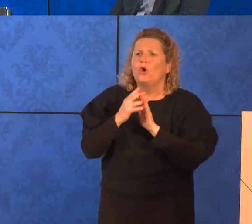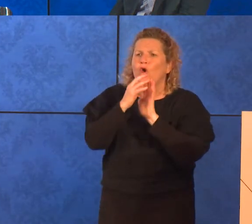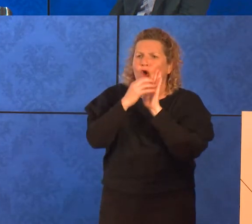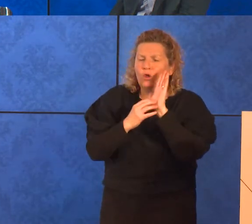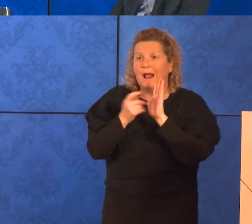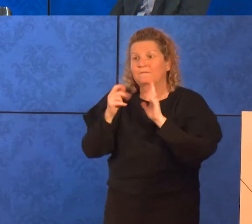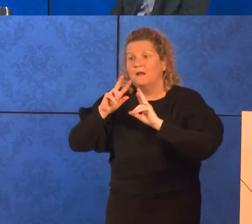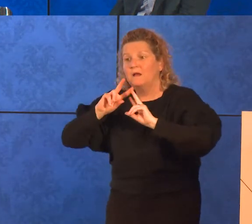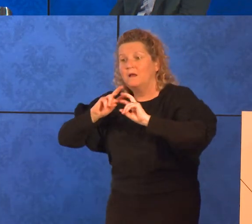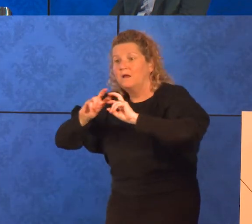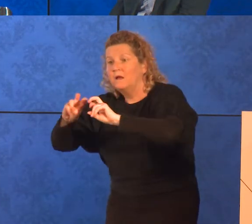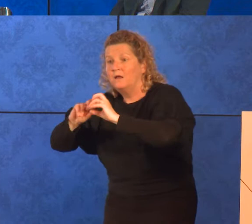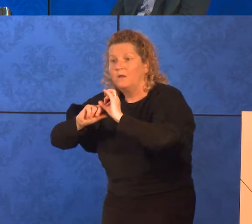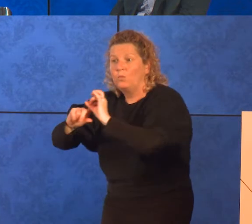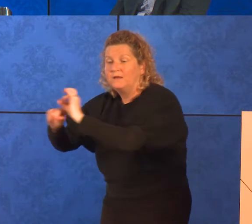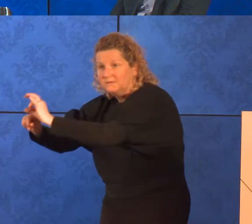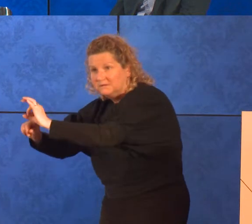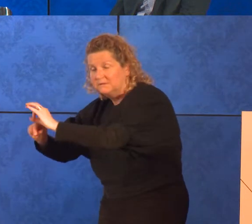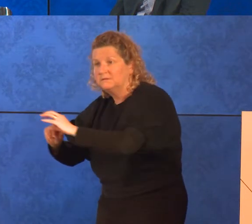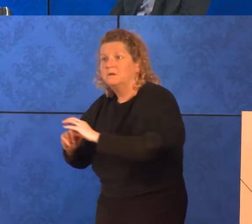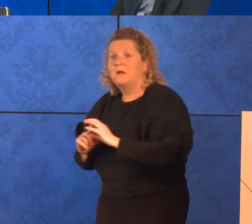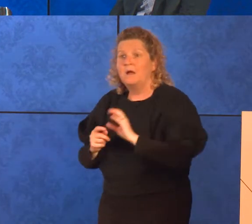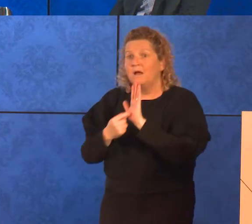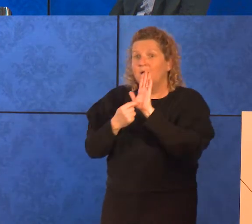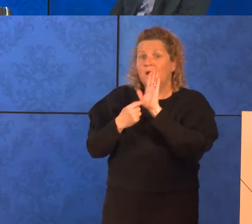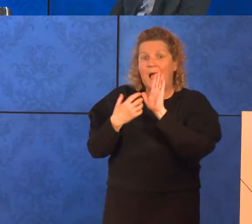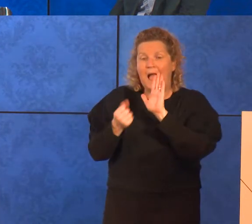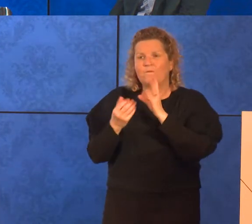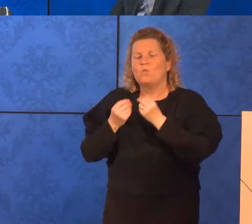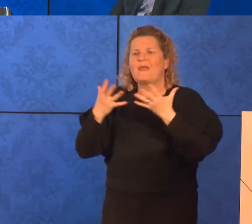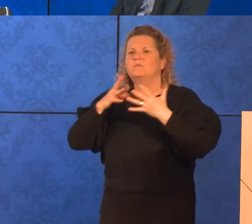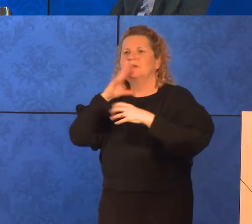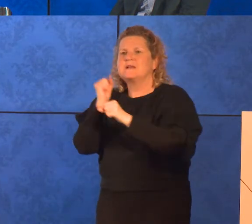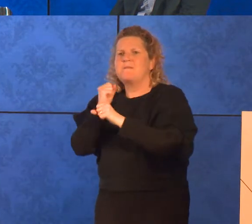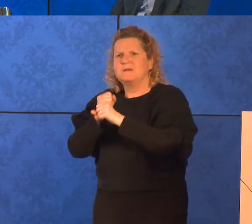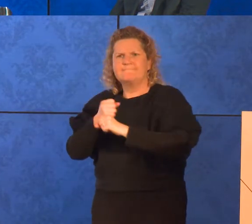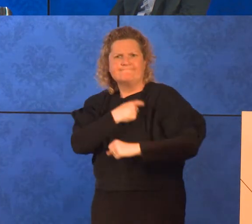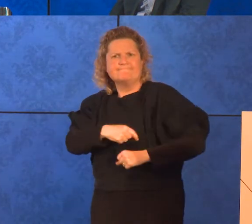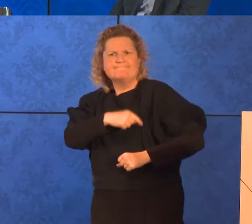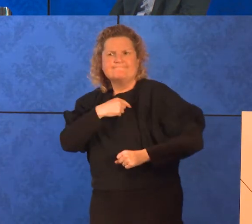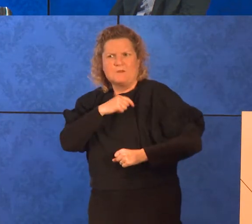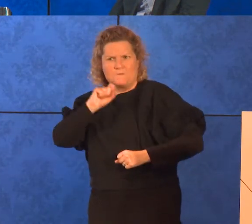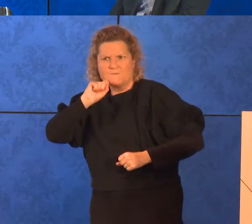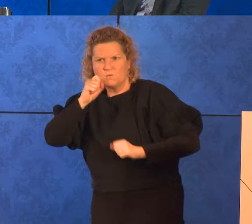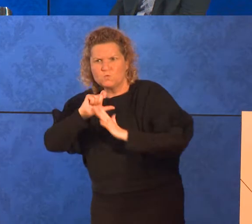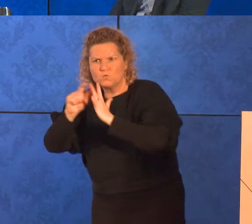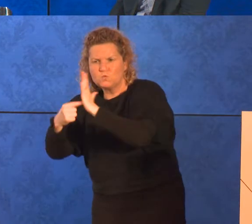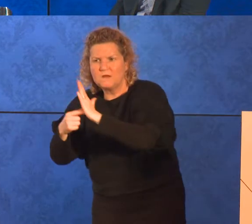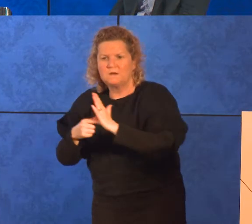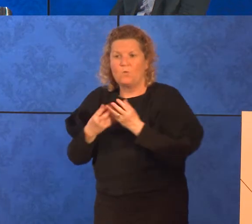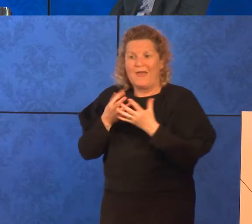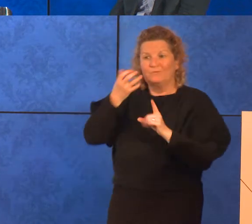inquests since then, but without the political will and without the capacity to follow up from